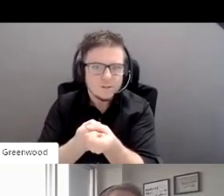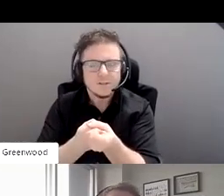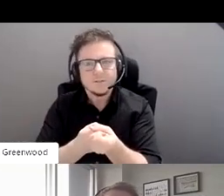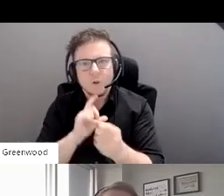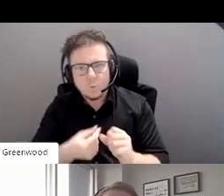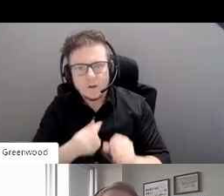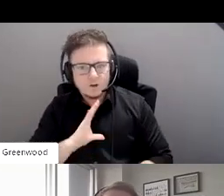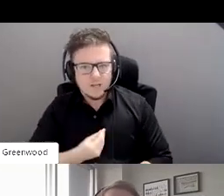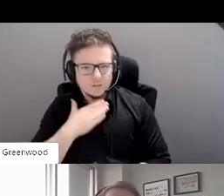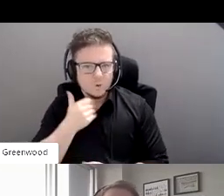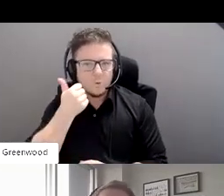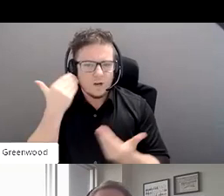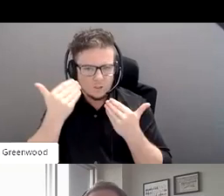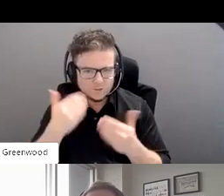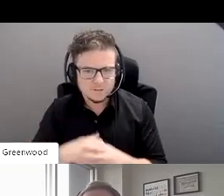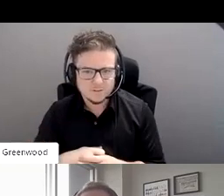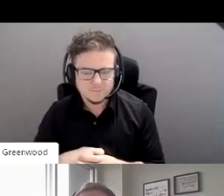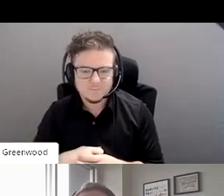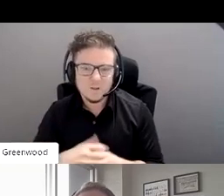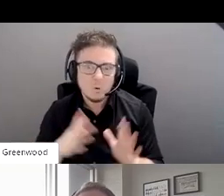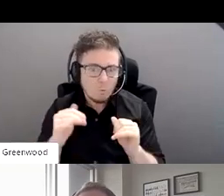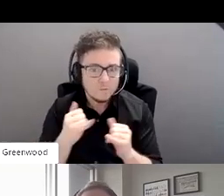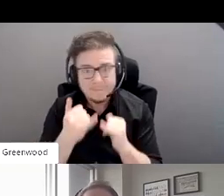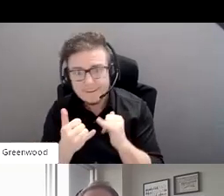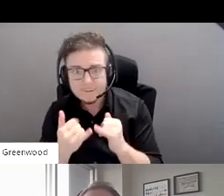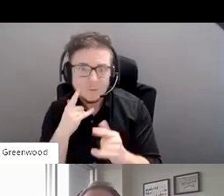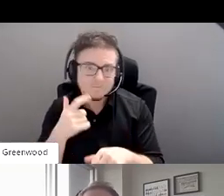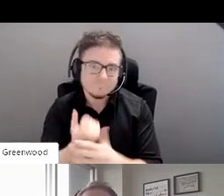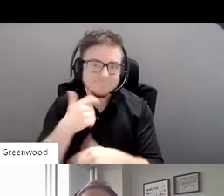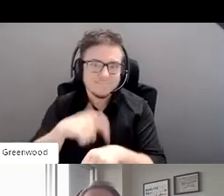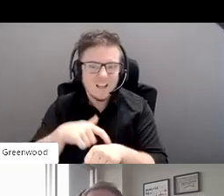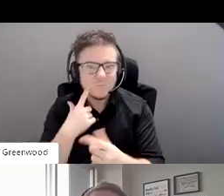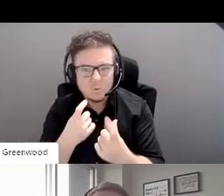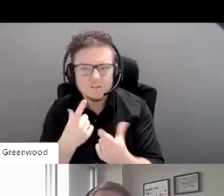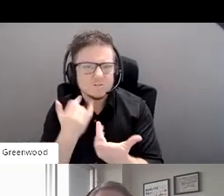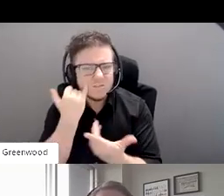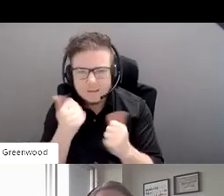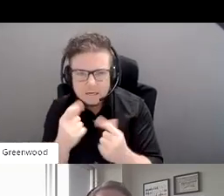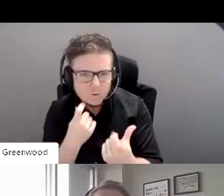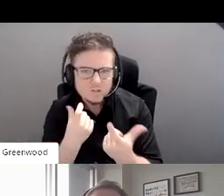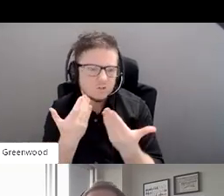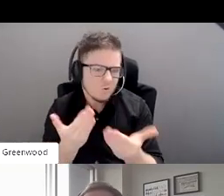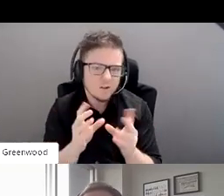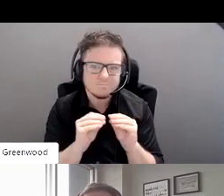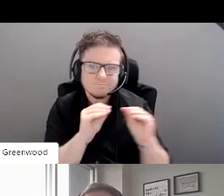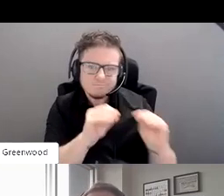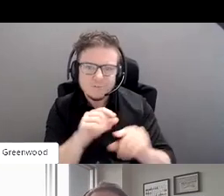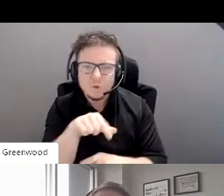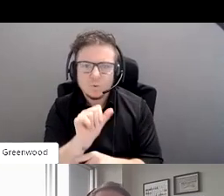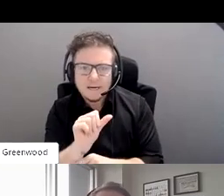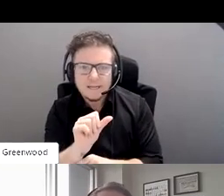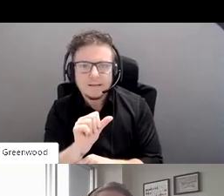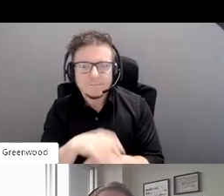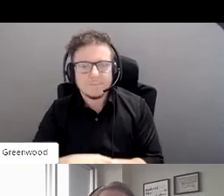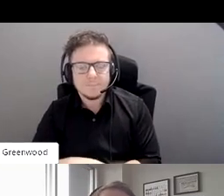adults. And hopefully we'll have some time for questions at the end, but as Renee said, feel free to pop questions in to the Q&A section of the webinar